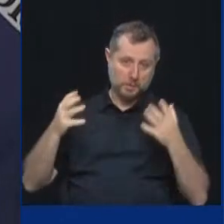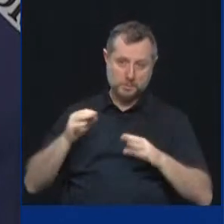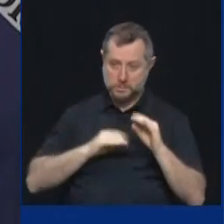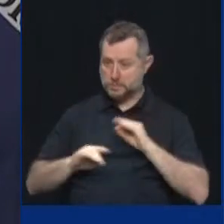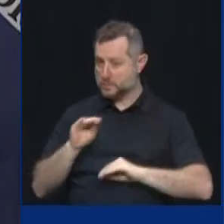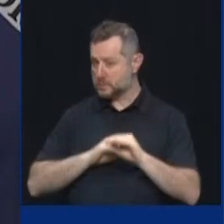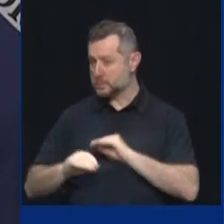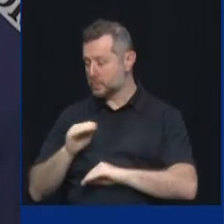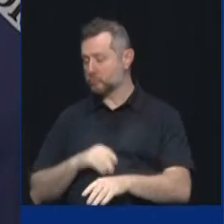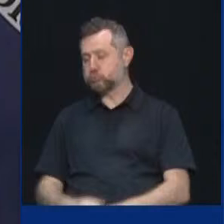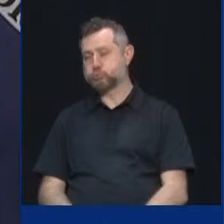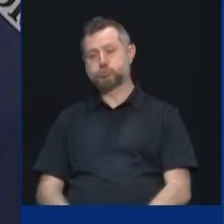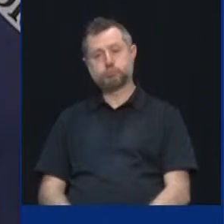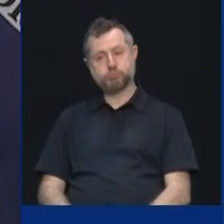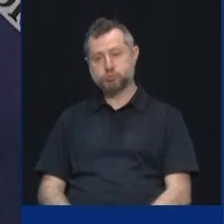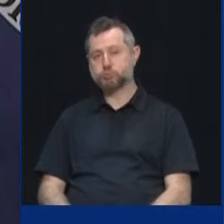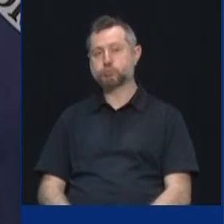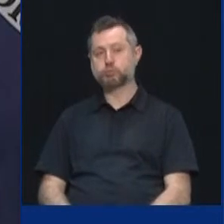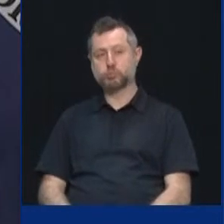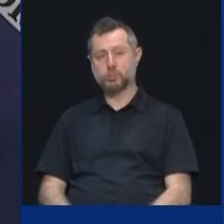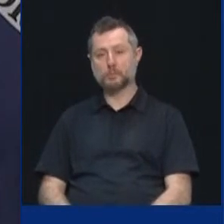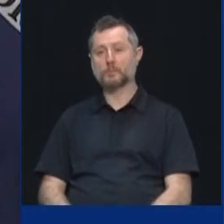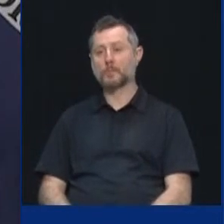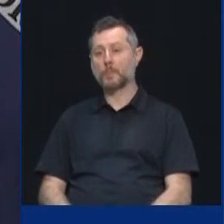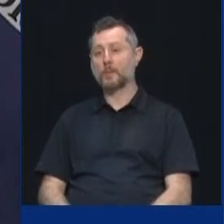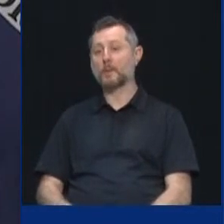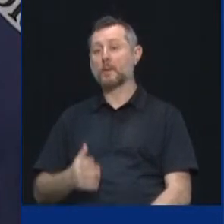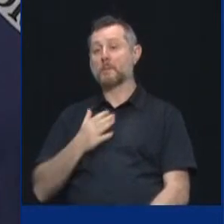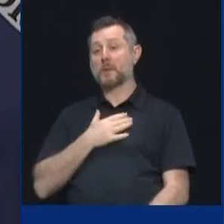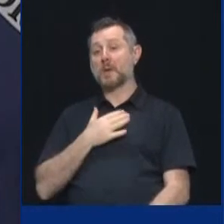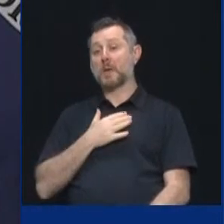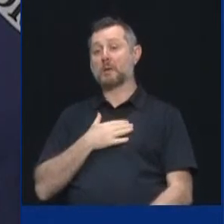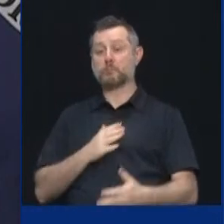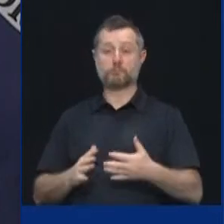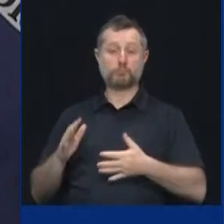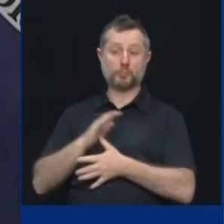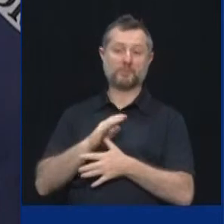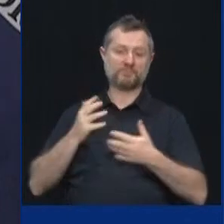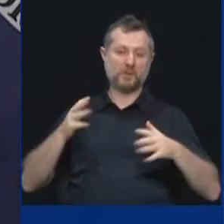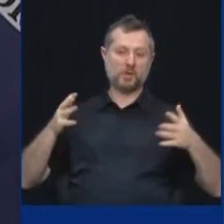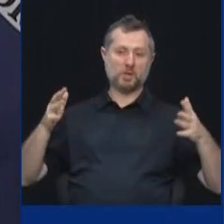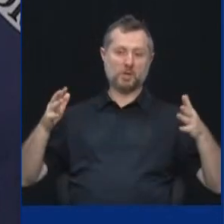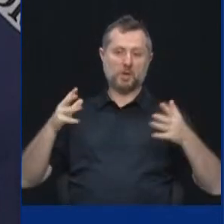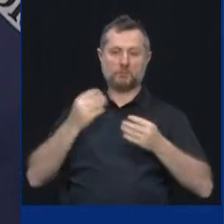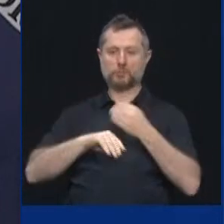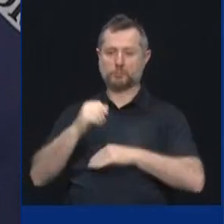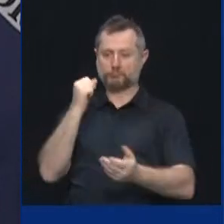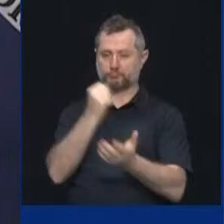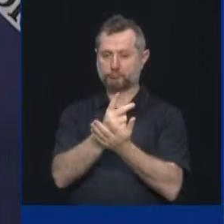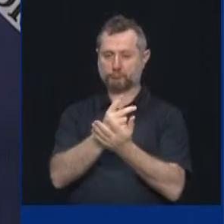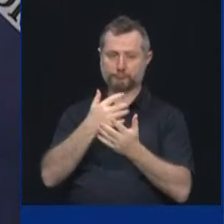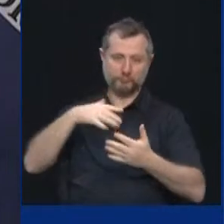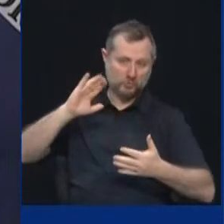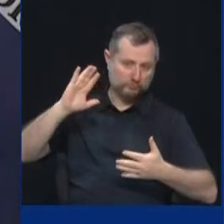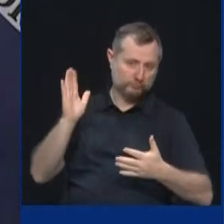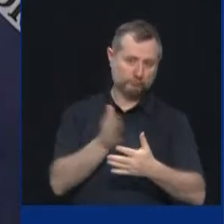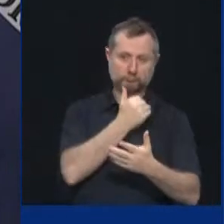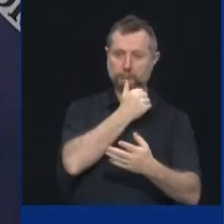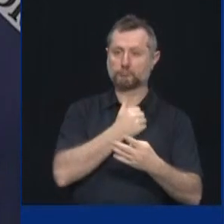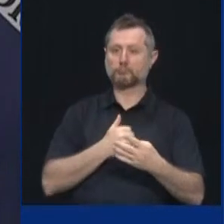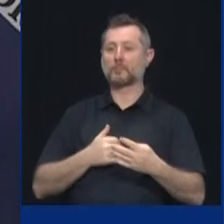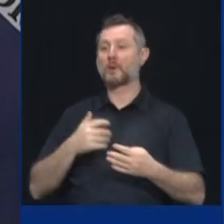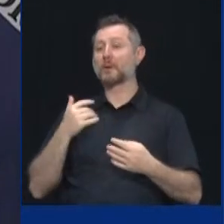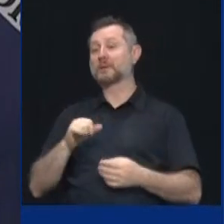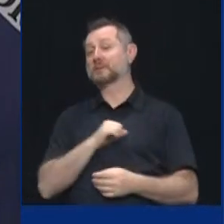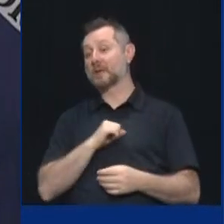And I think it's fair to say my priorities were done in the budget. I think the majority of the Senate and